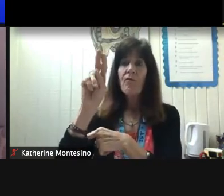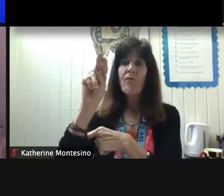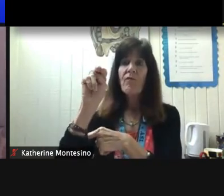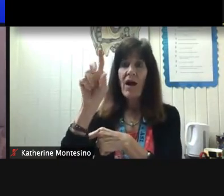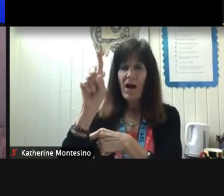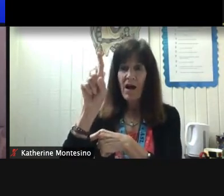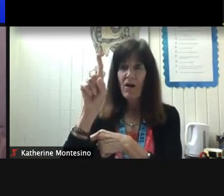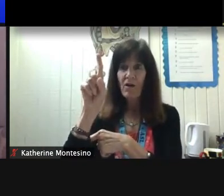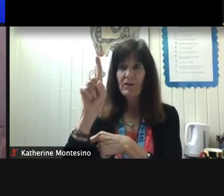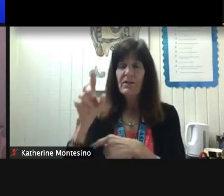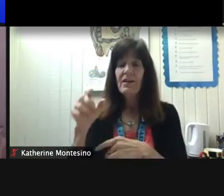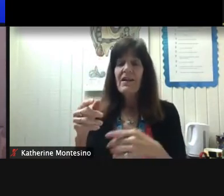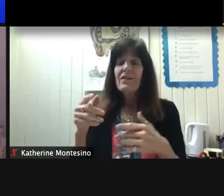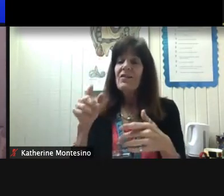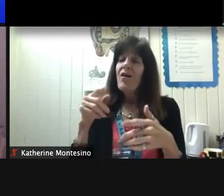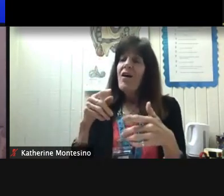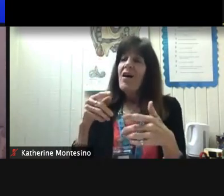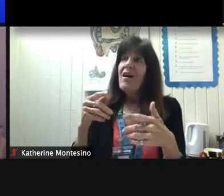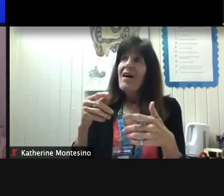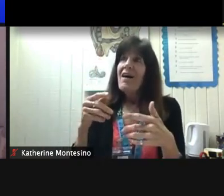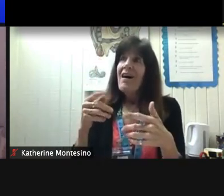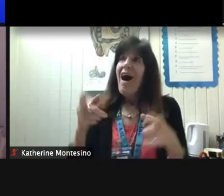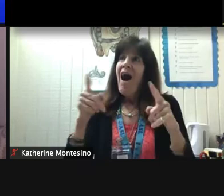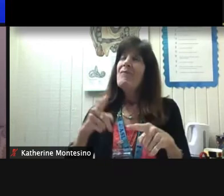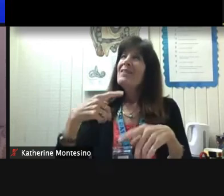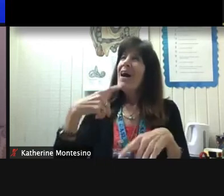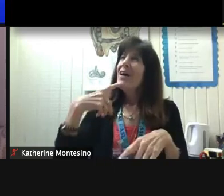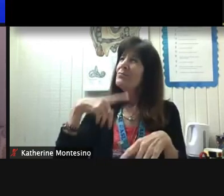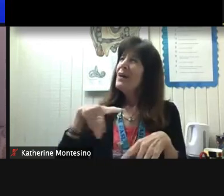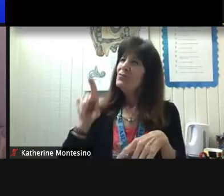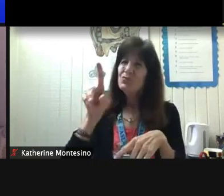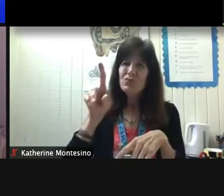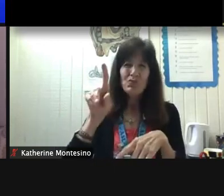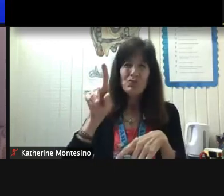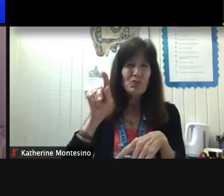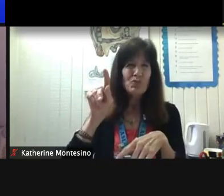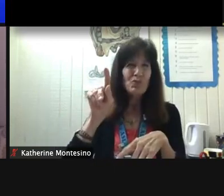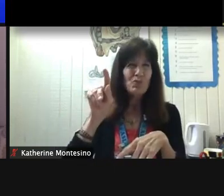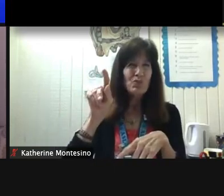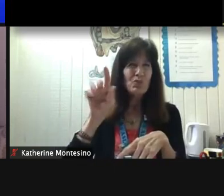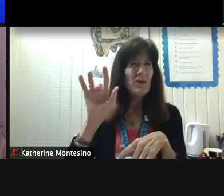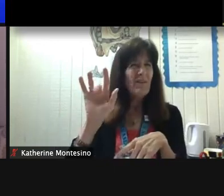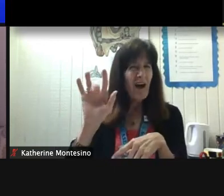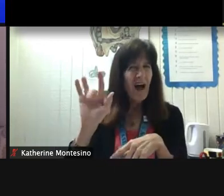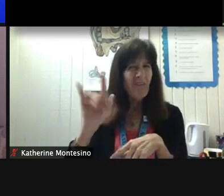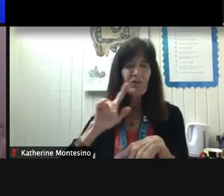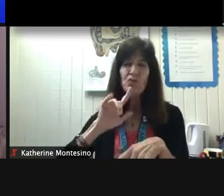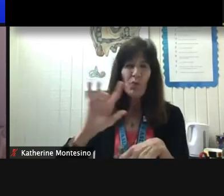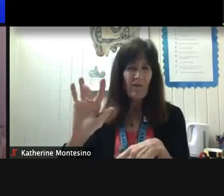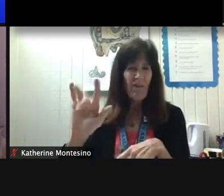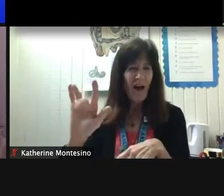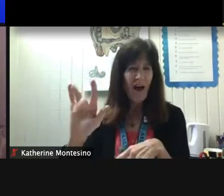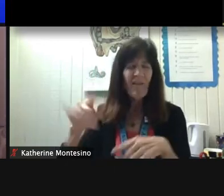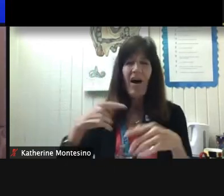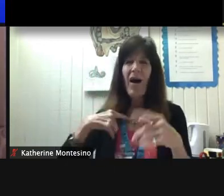more on the severe to, uh, profound. So